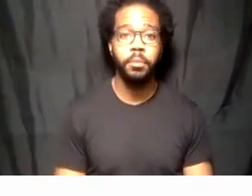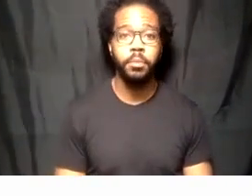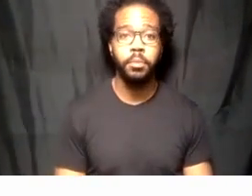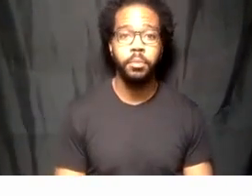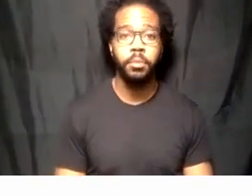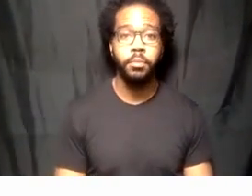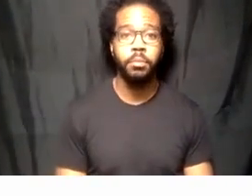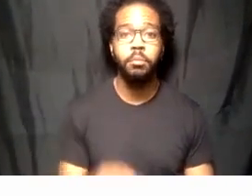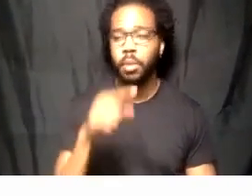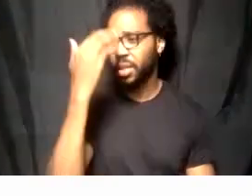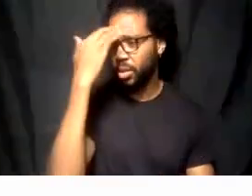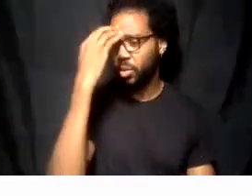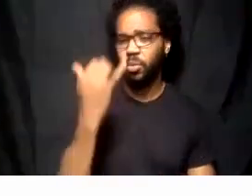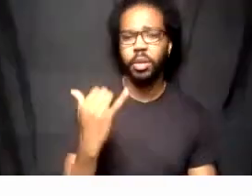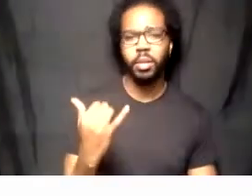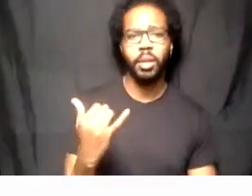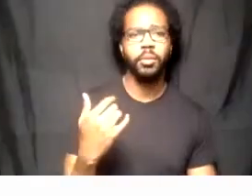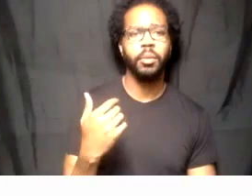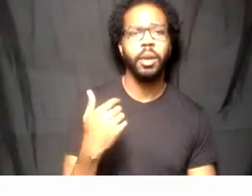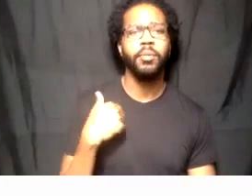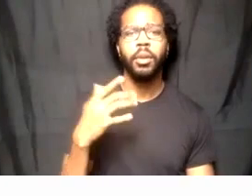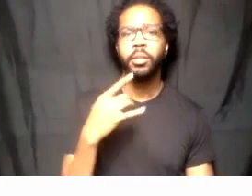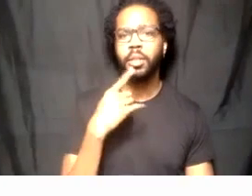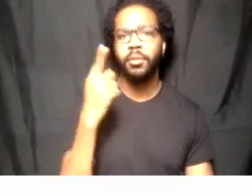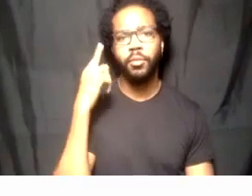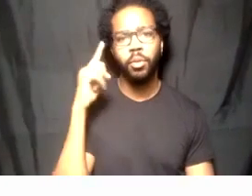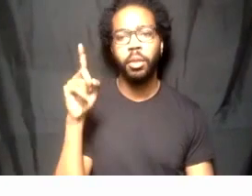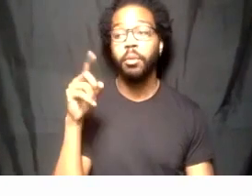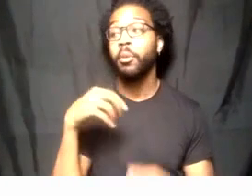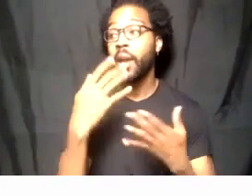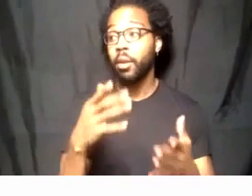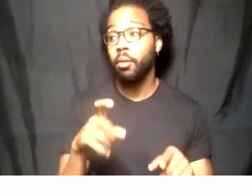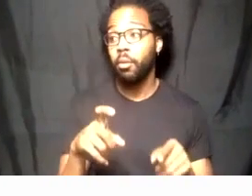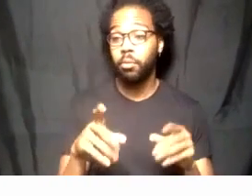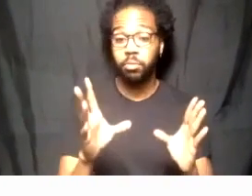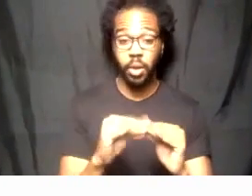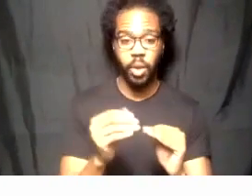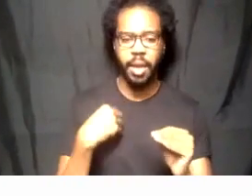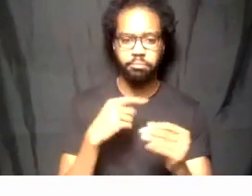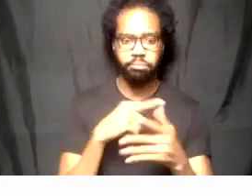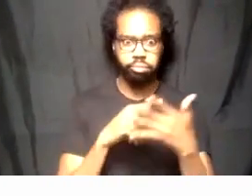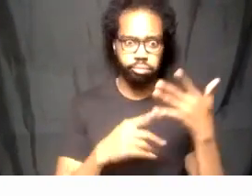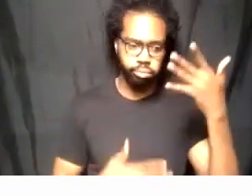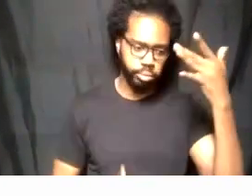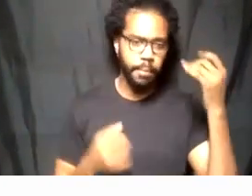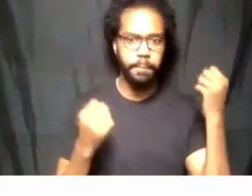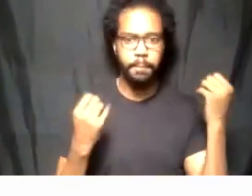Because I know that right now, as I say, for the provider call, we have a number of things we want to talk about today,